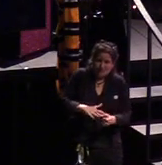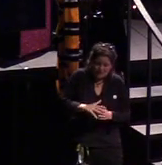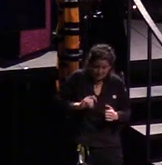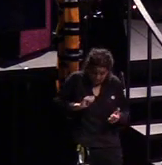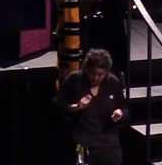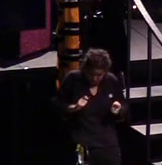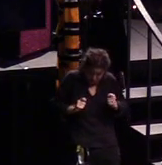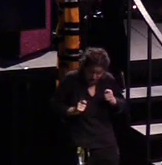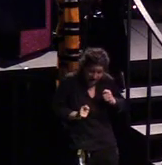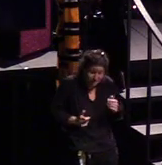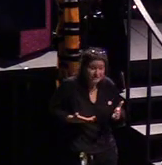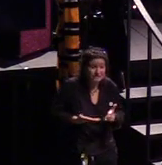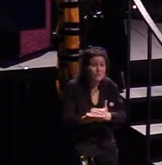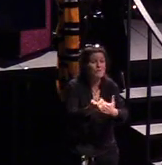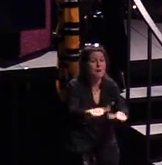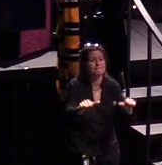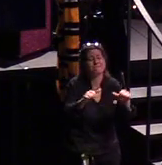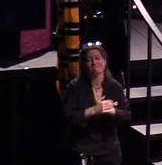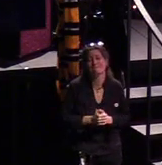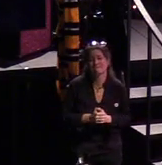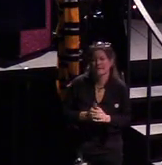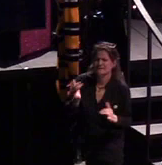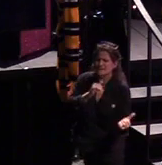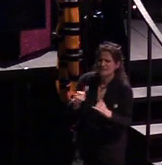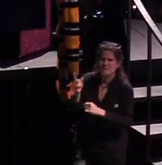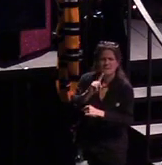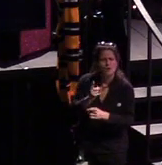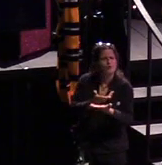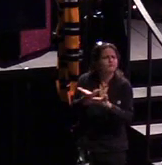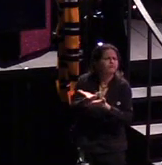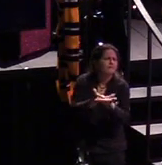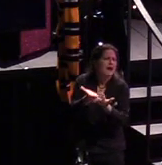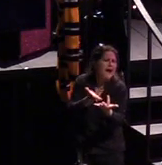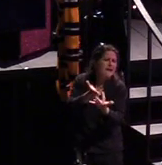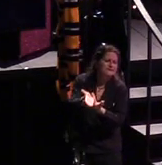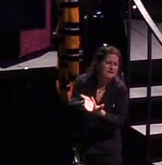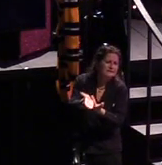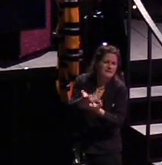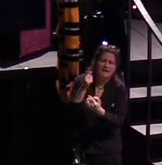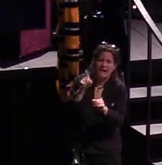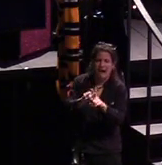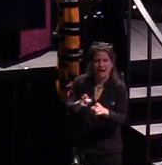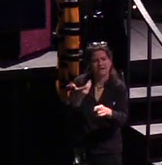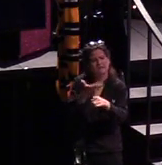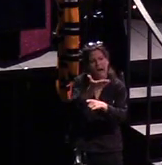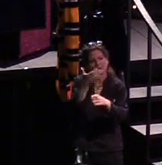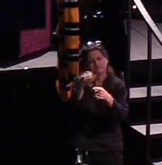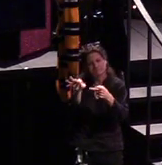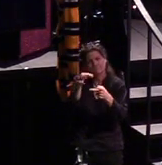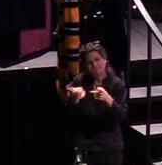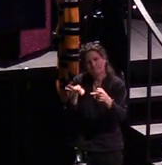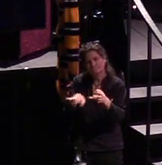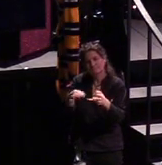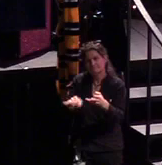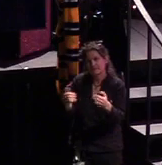changed sometimes people talk about access like it's a task you complete it's